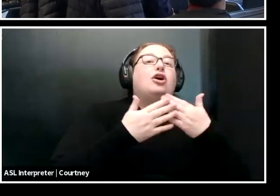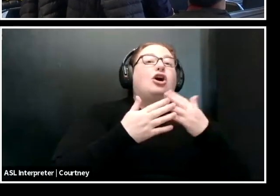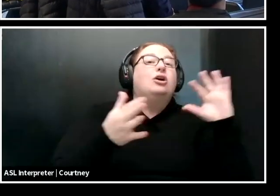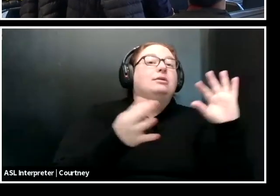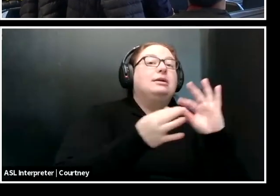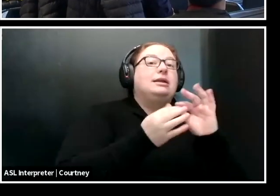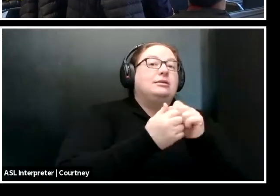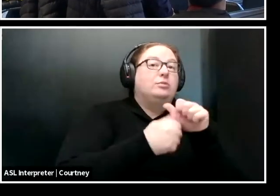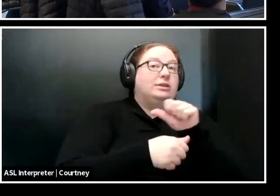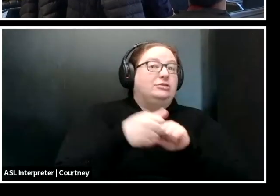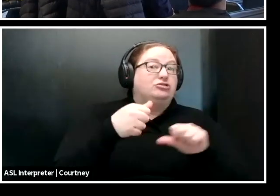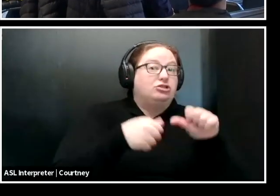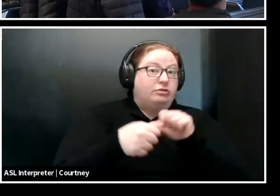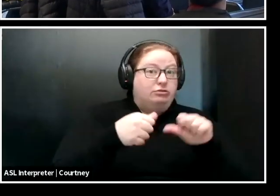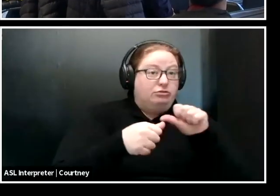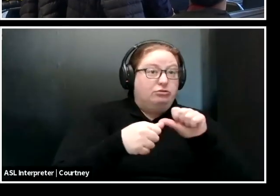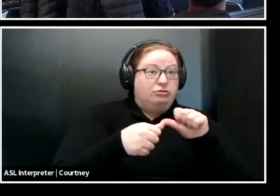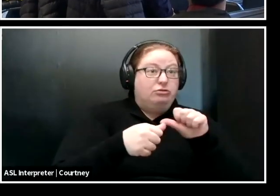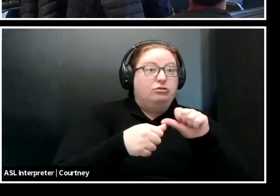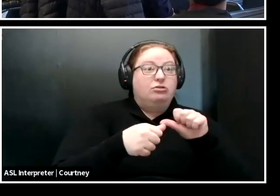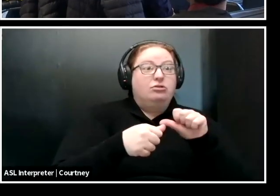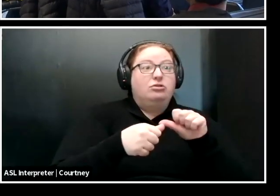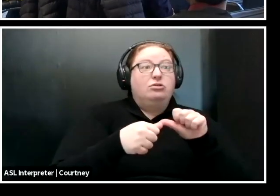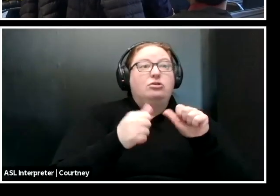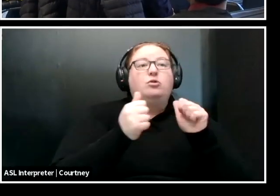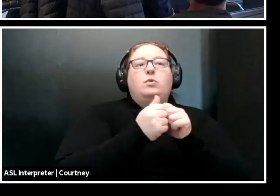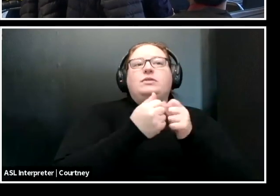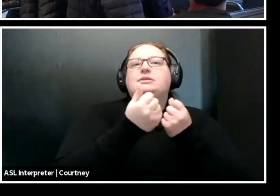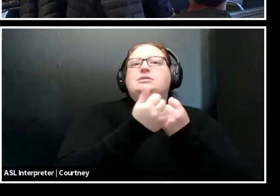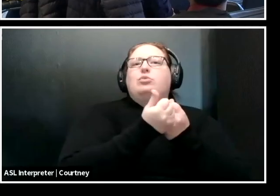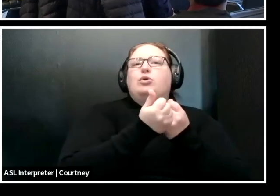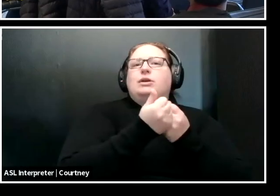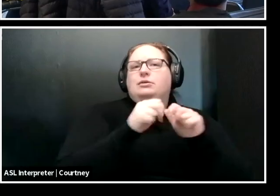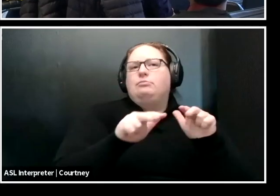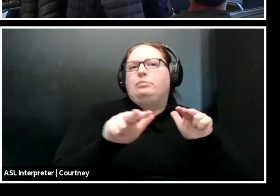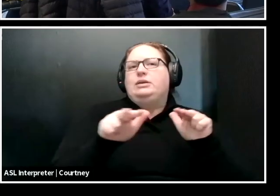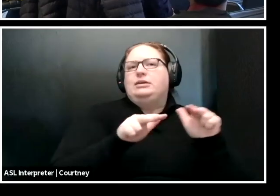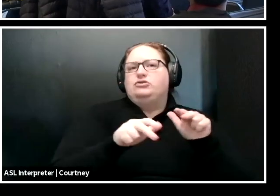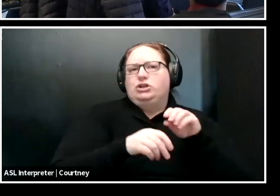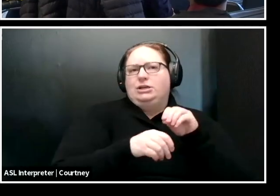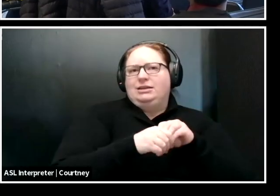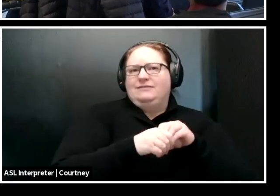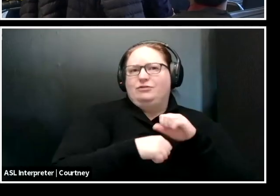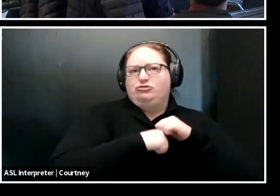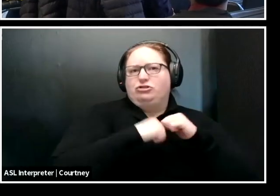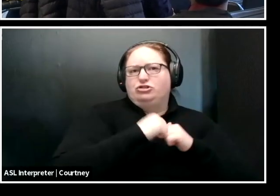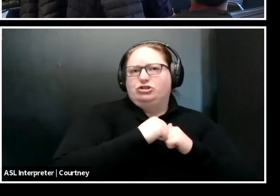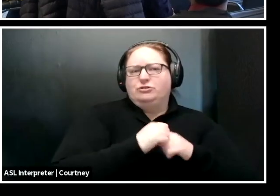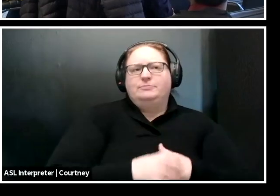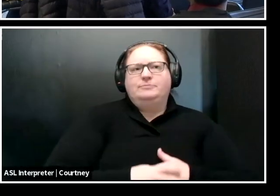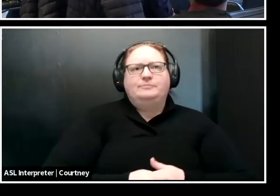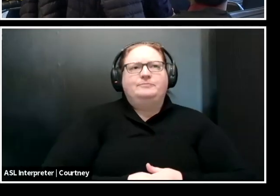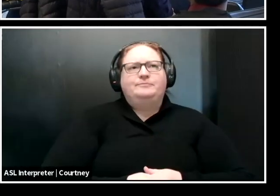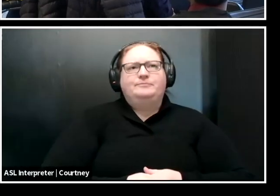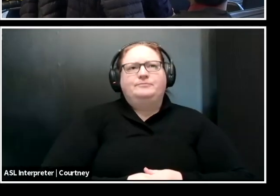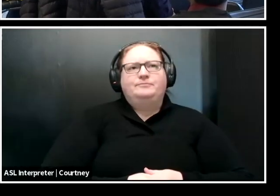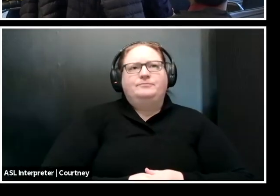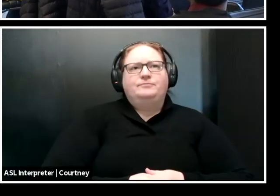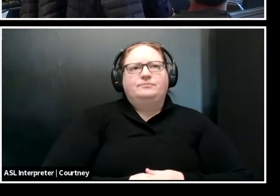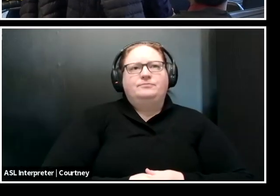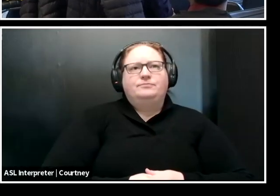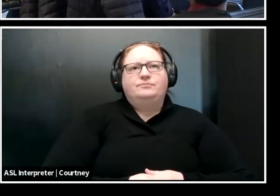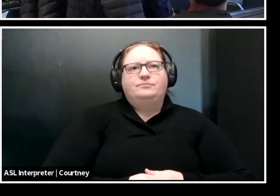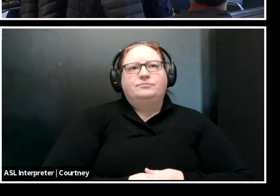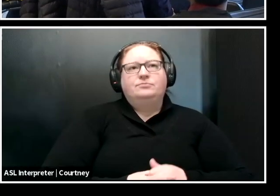other via a supportive pedestrian infrastructure. It's just the extent of the graph that